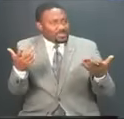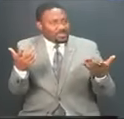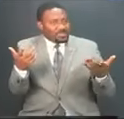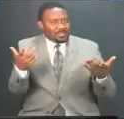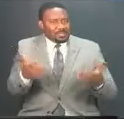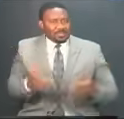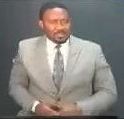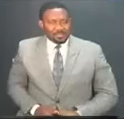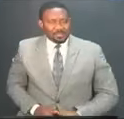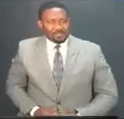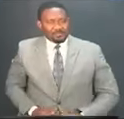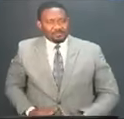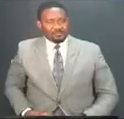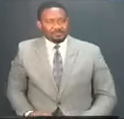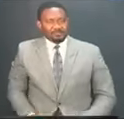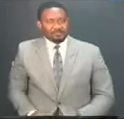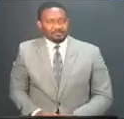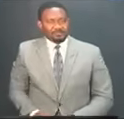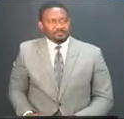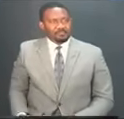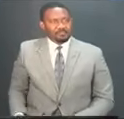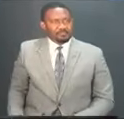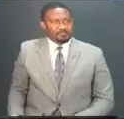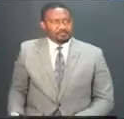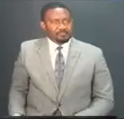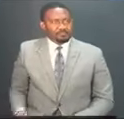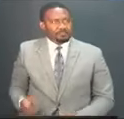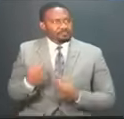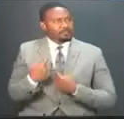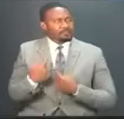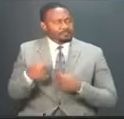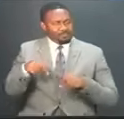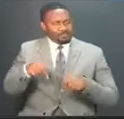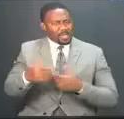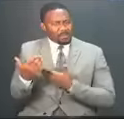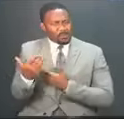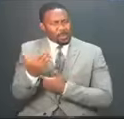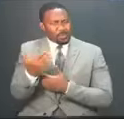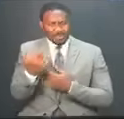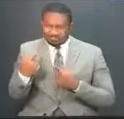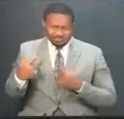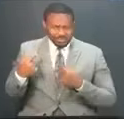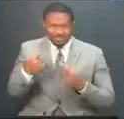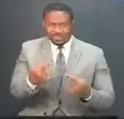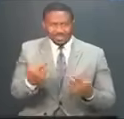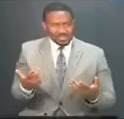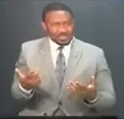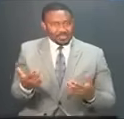earth-shattering. And since morning, we've been having